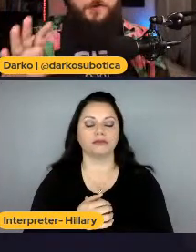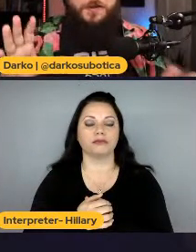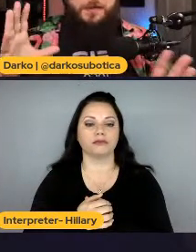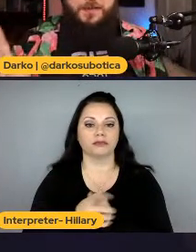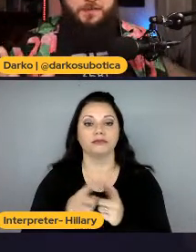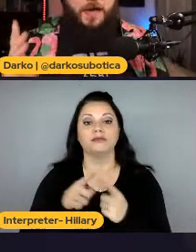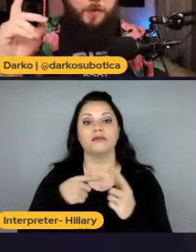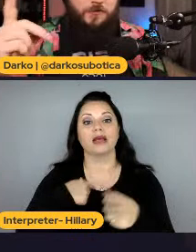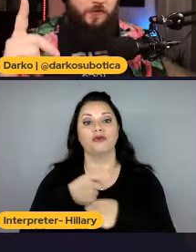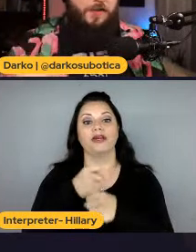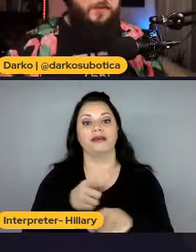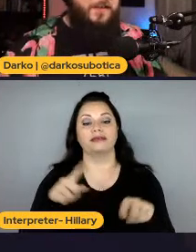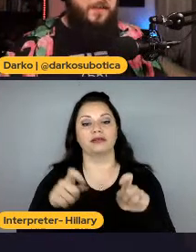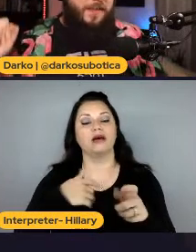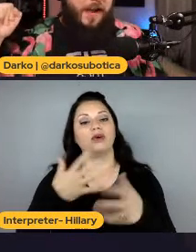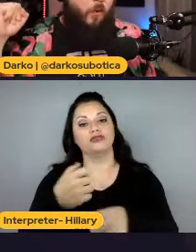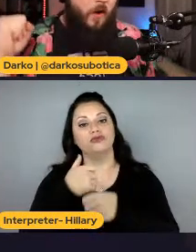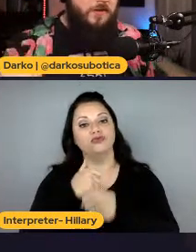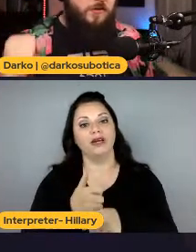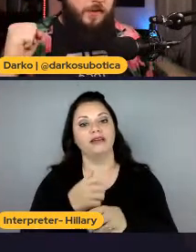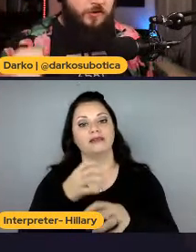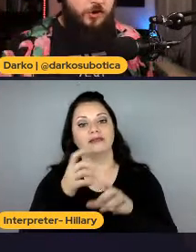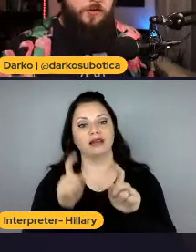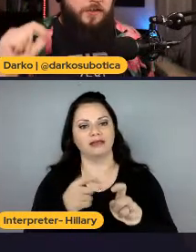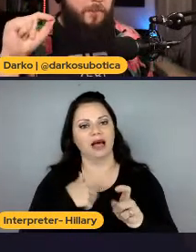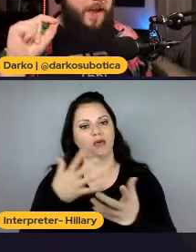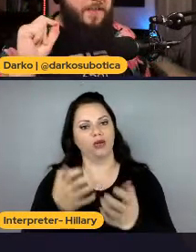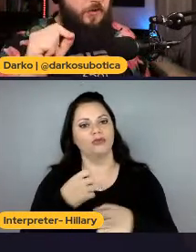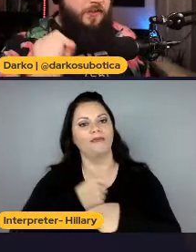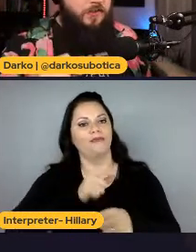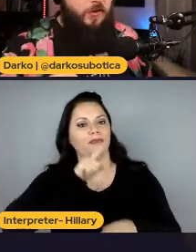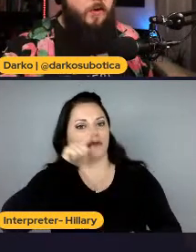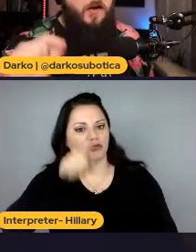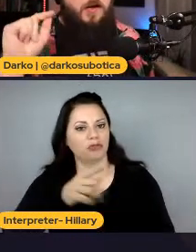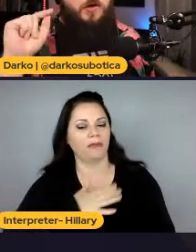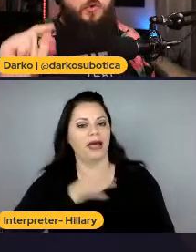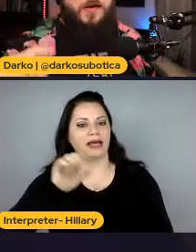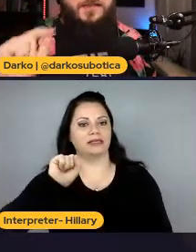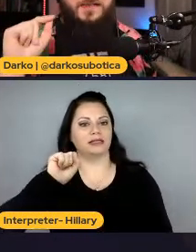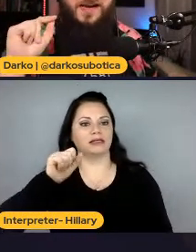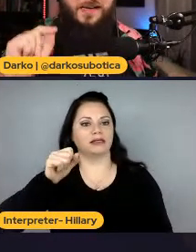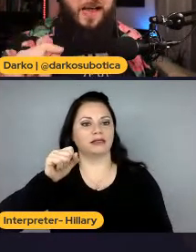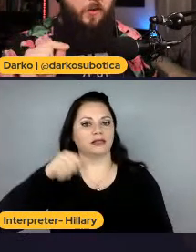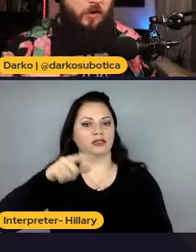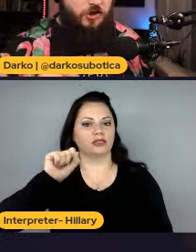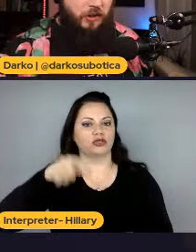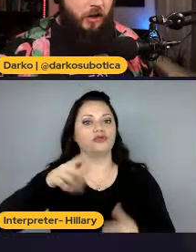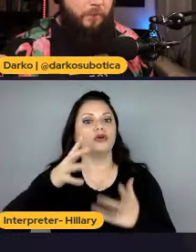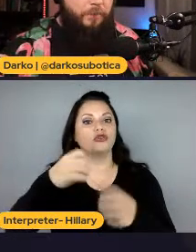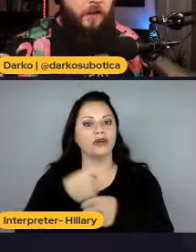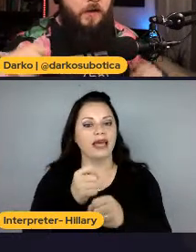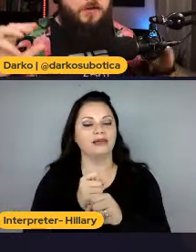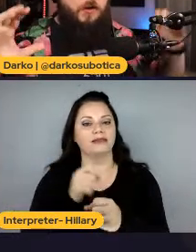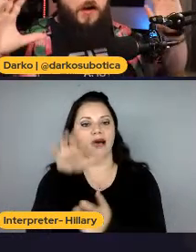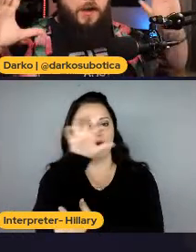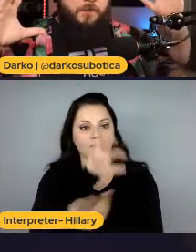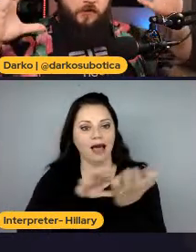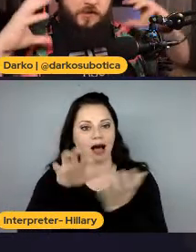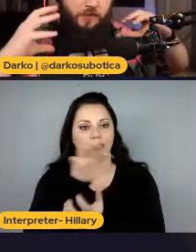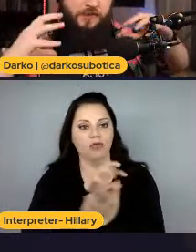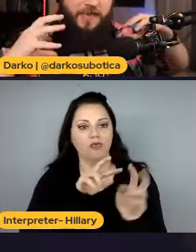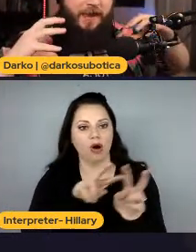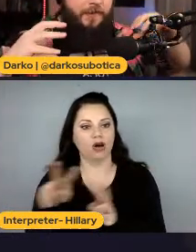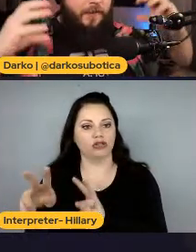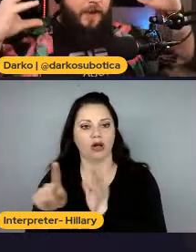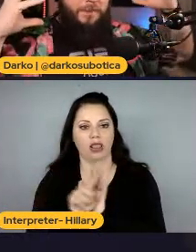And I'm creating a test. I want to create a test that I want to ensure that my SQS queue creates a CloudWatch alarm. So I'm